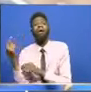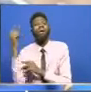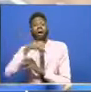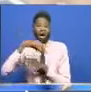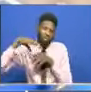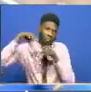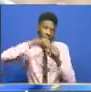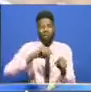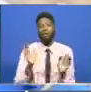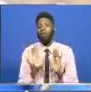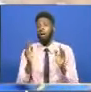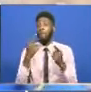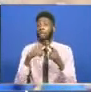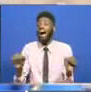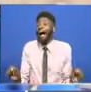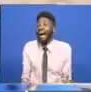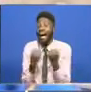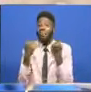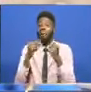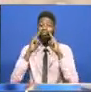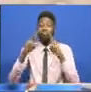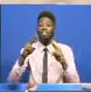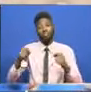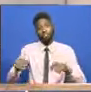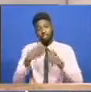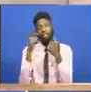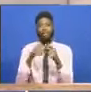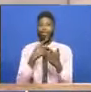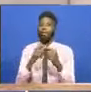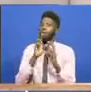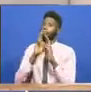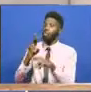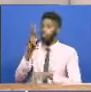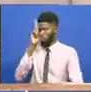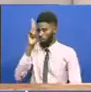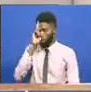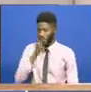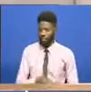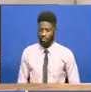that they breach the peace, then they have to report to police.